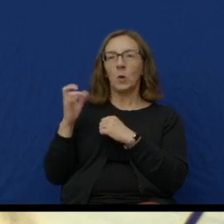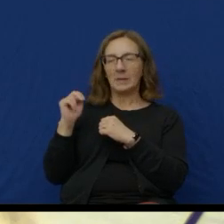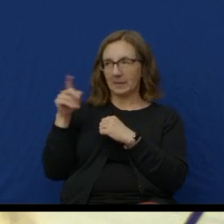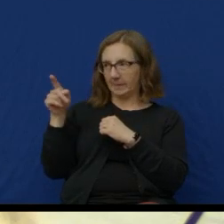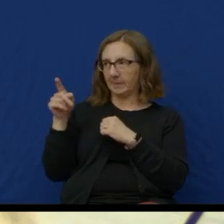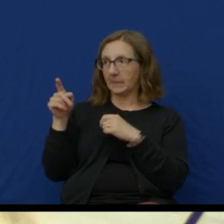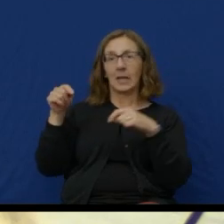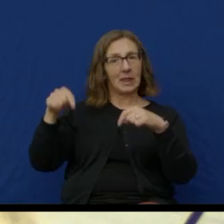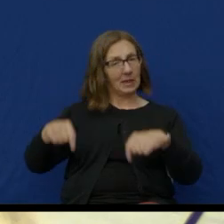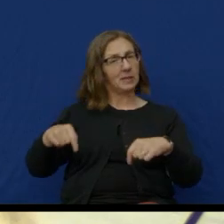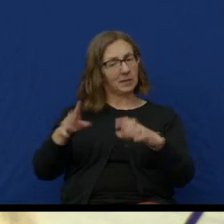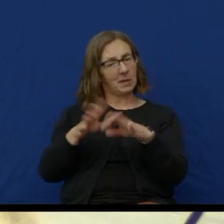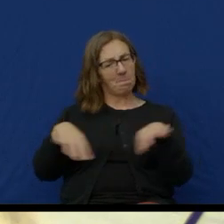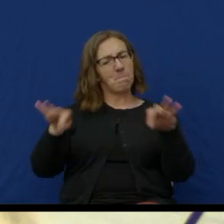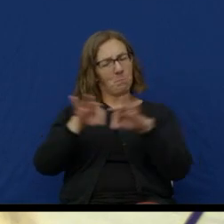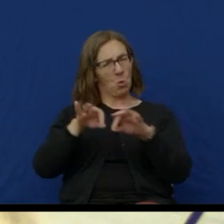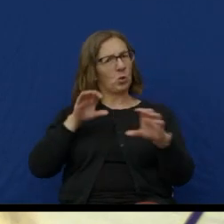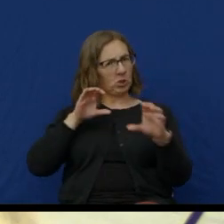conversation, because